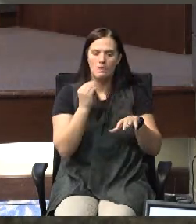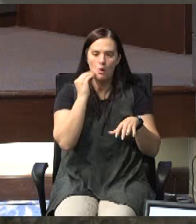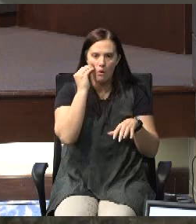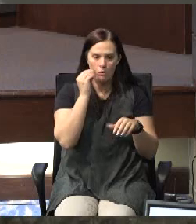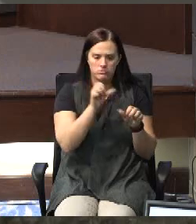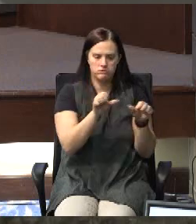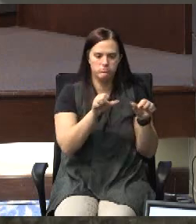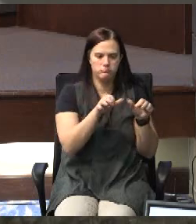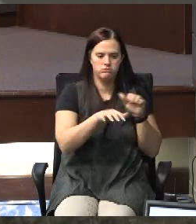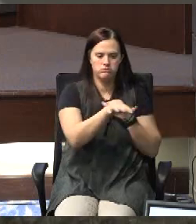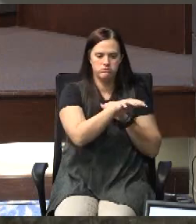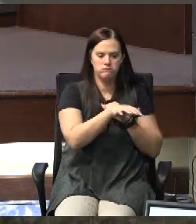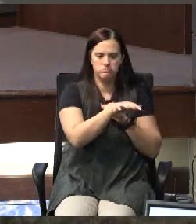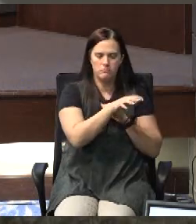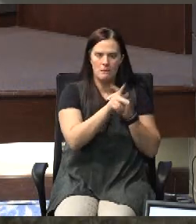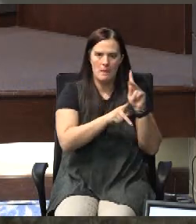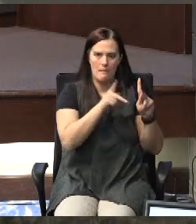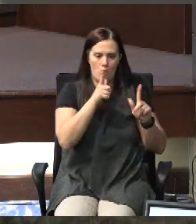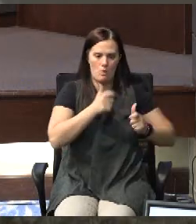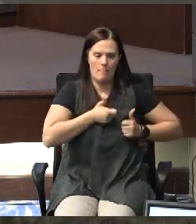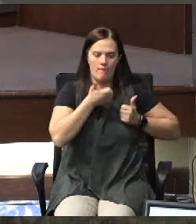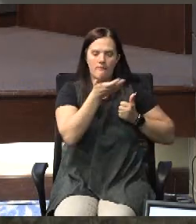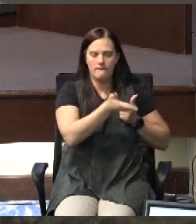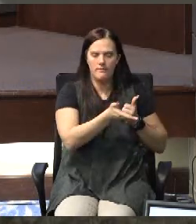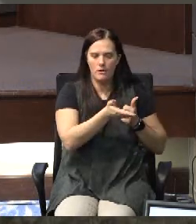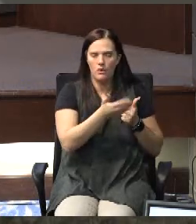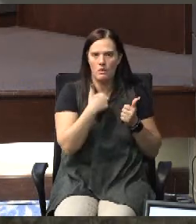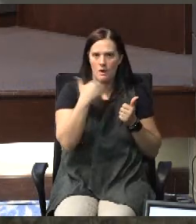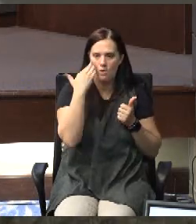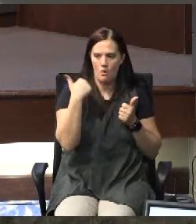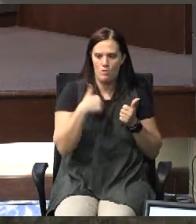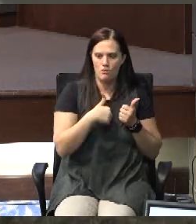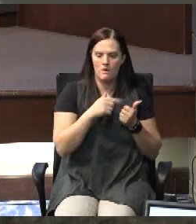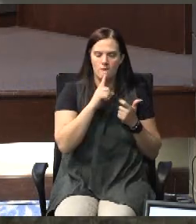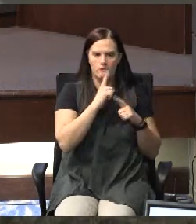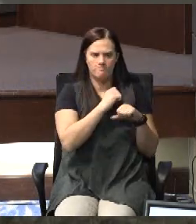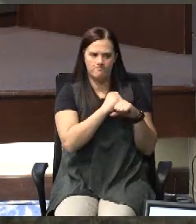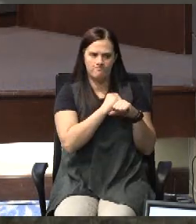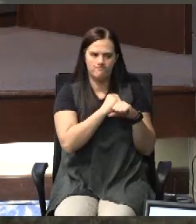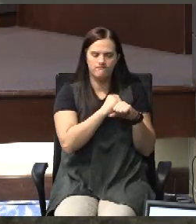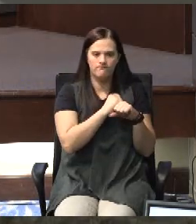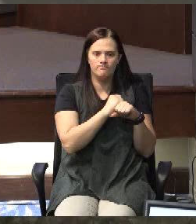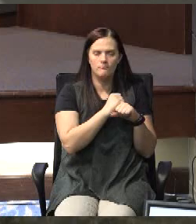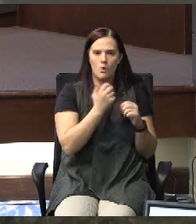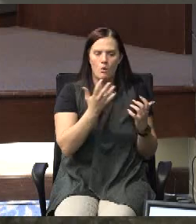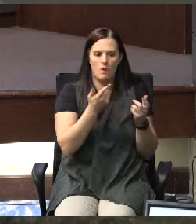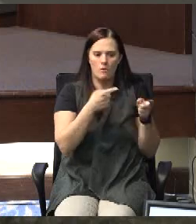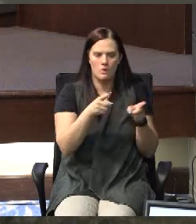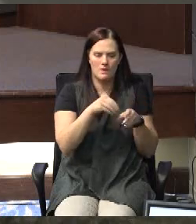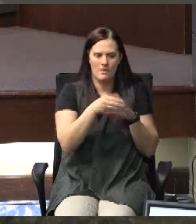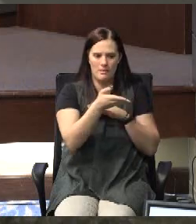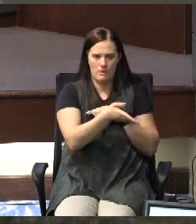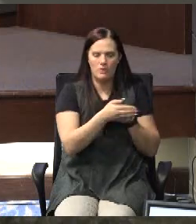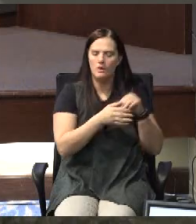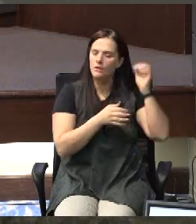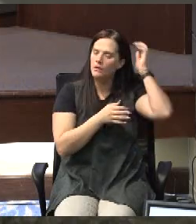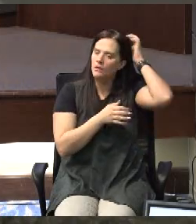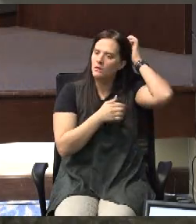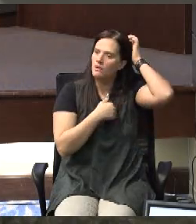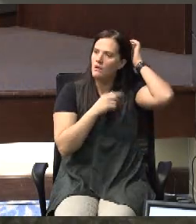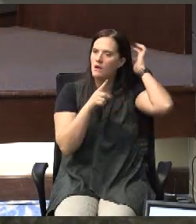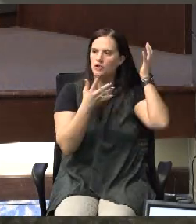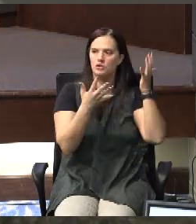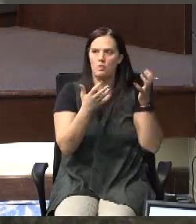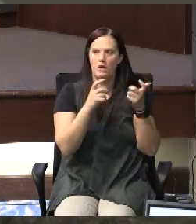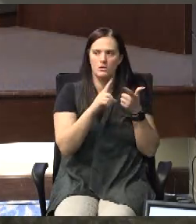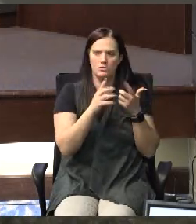residential area and the folks that live there, because I know that we've been real protective of what goes on in there. So I just want to